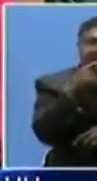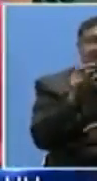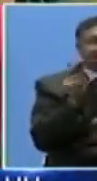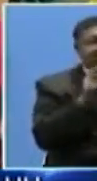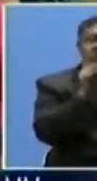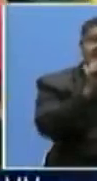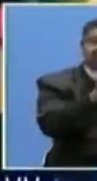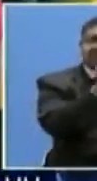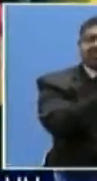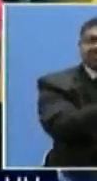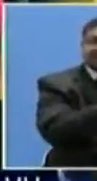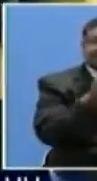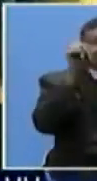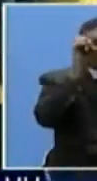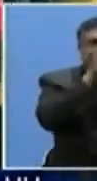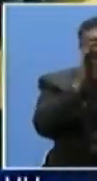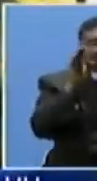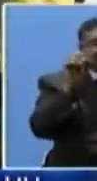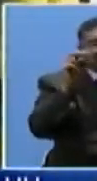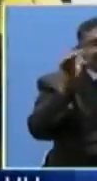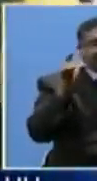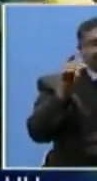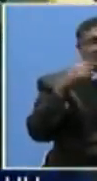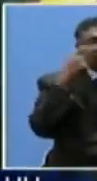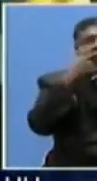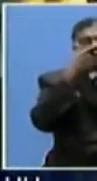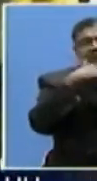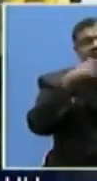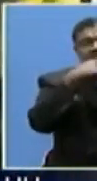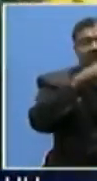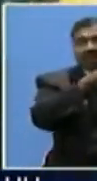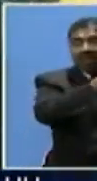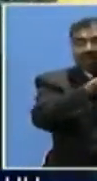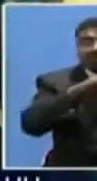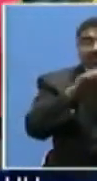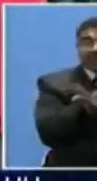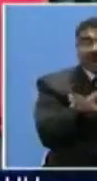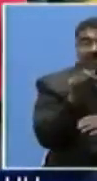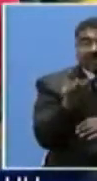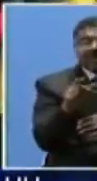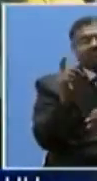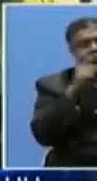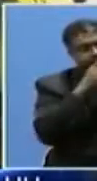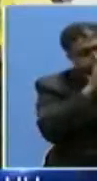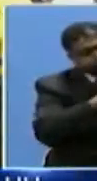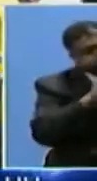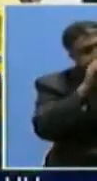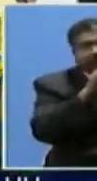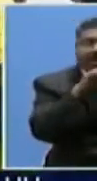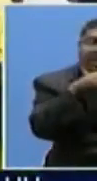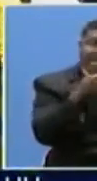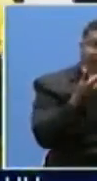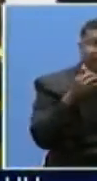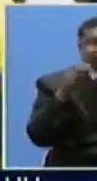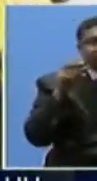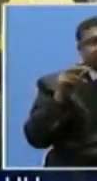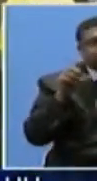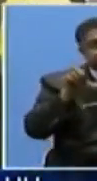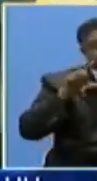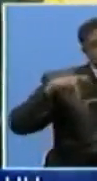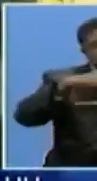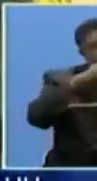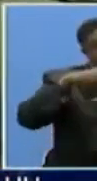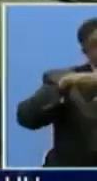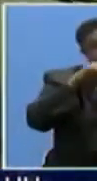the Eurobond, having met lenders of the Eurobond, and discuss the best options to service the international